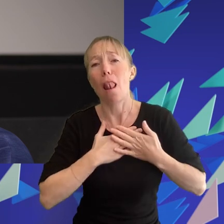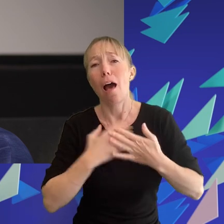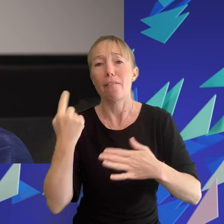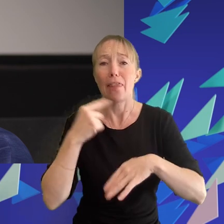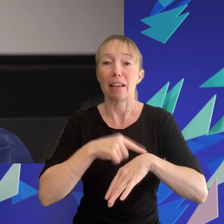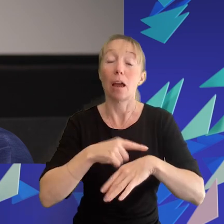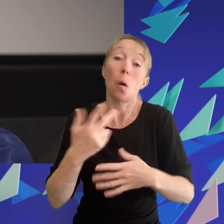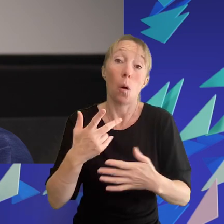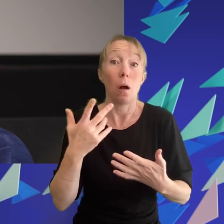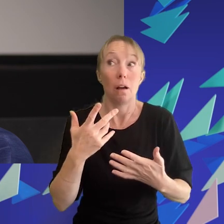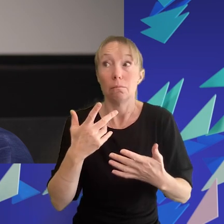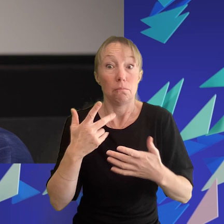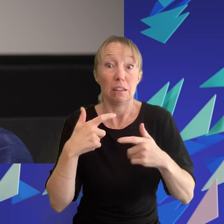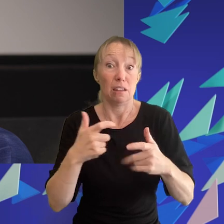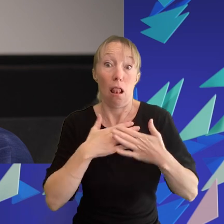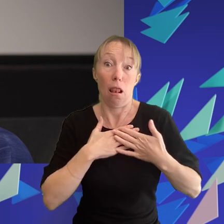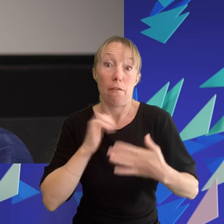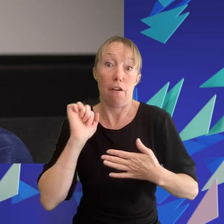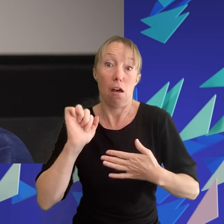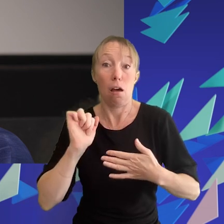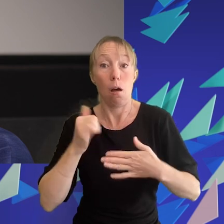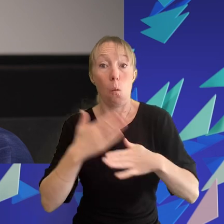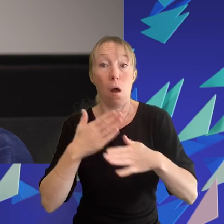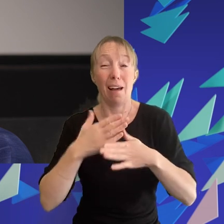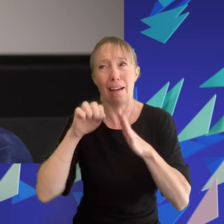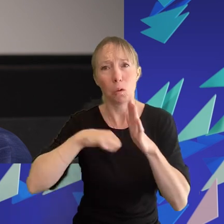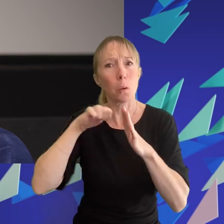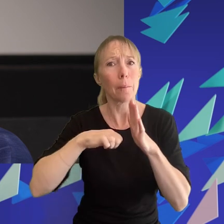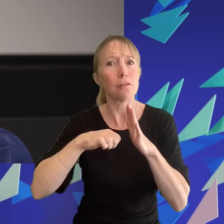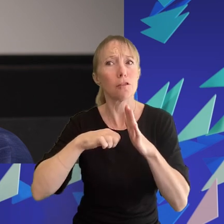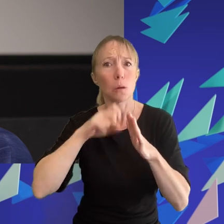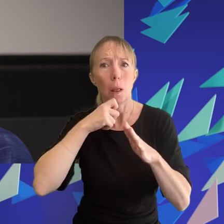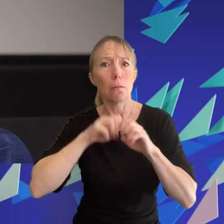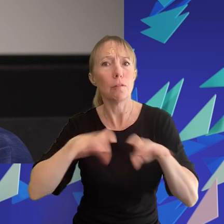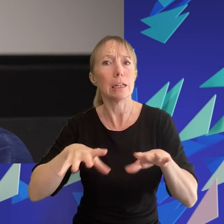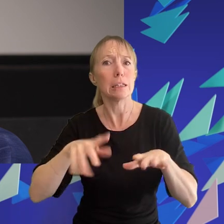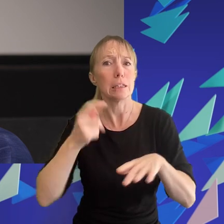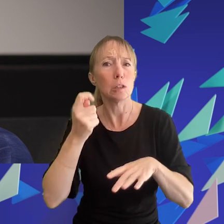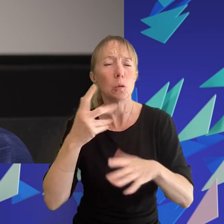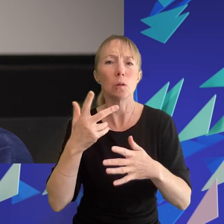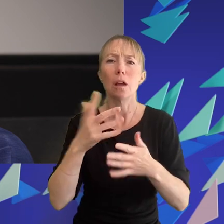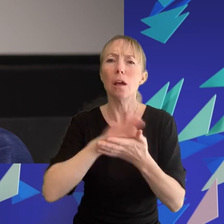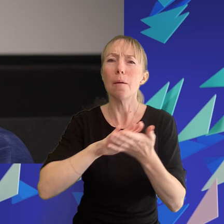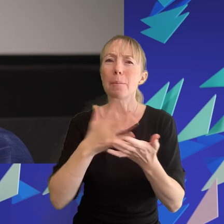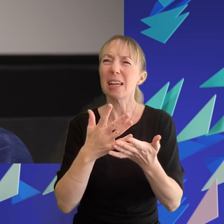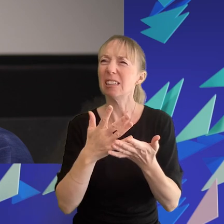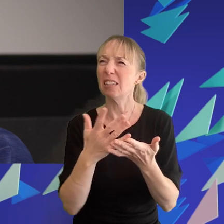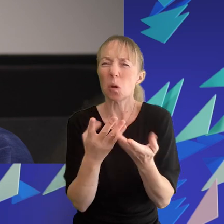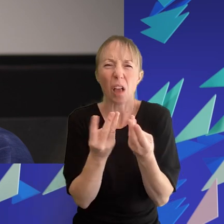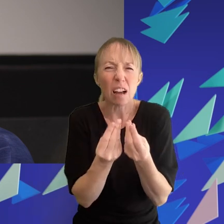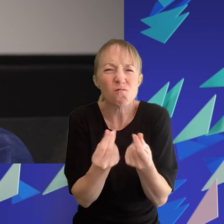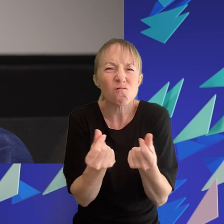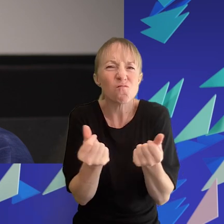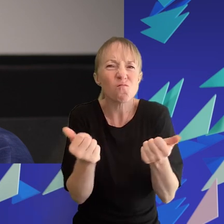there's a documentary coming now. But I think her work showed that immediate raw nature of things with